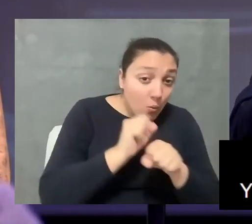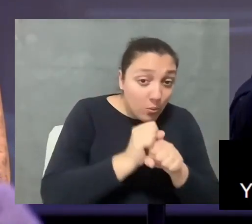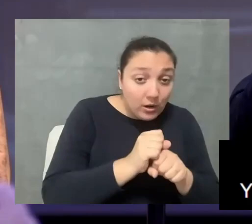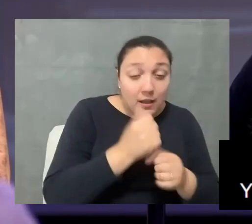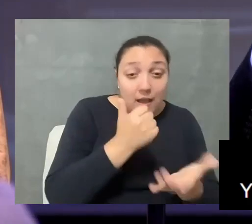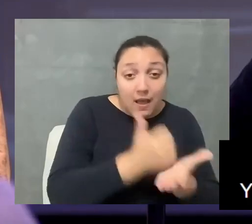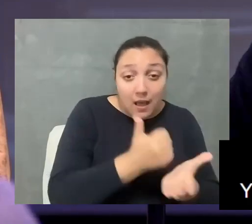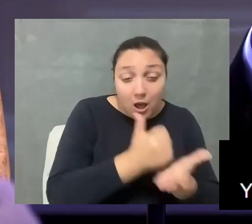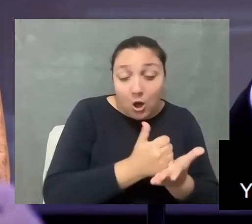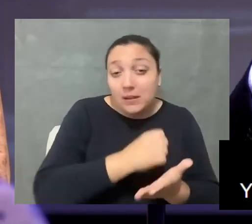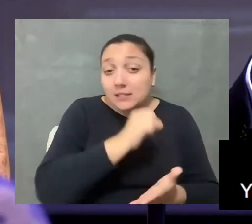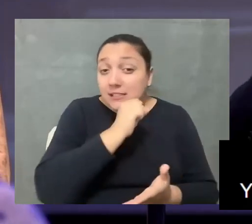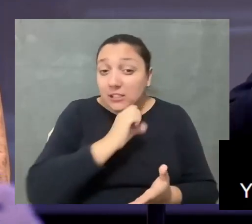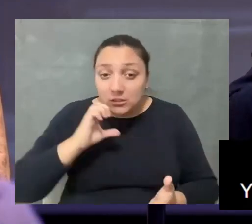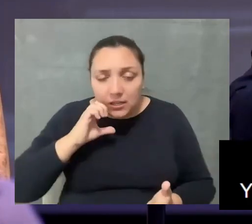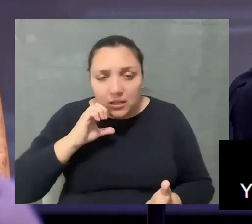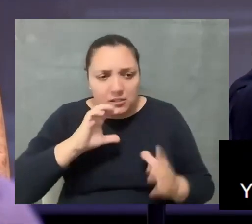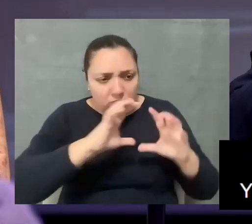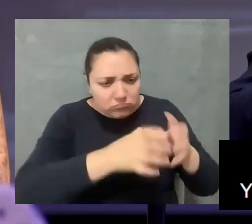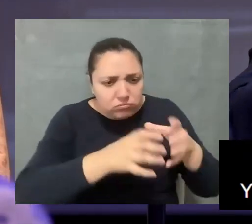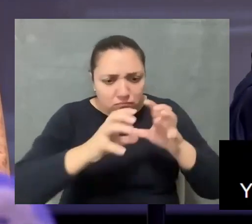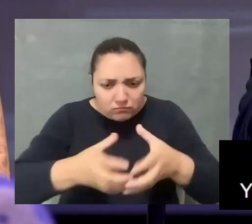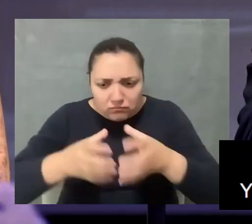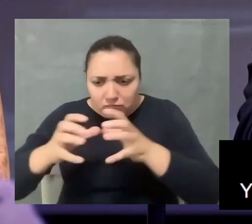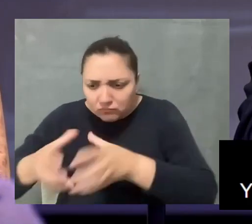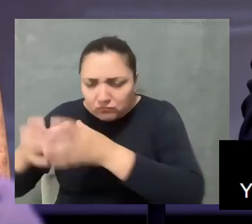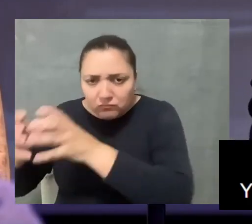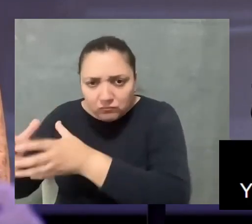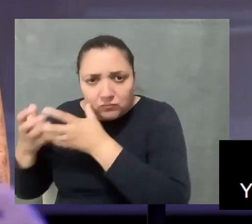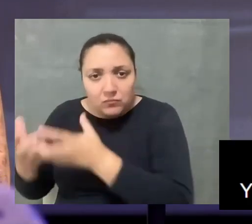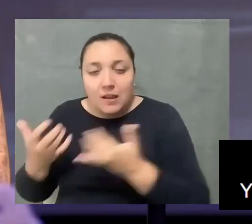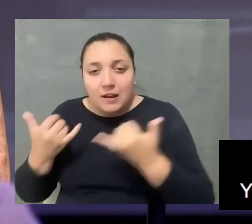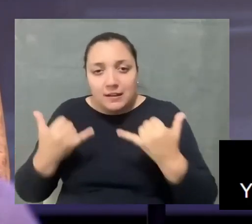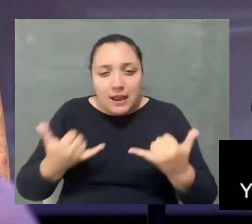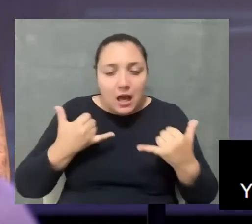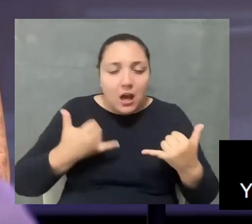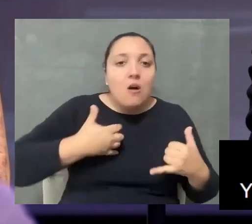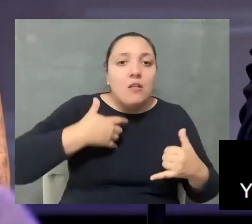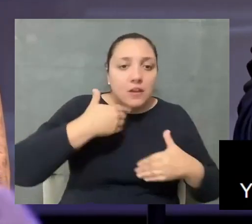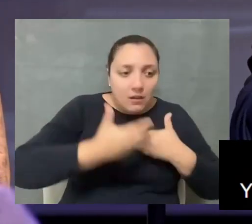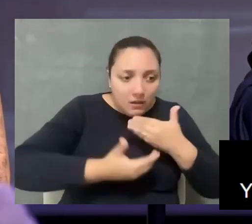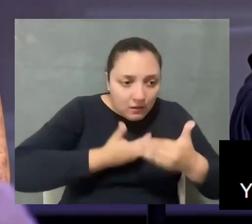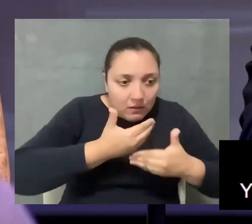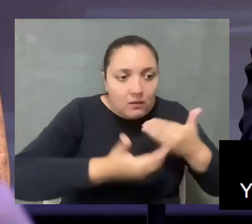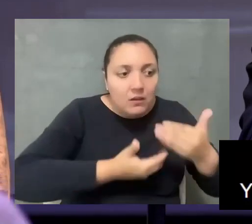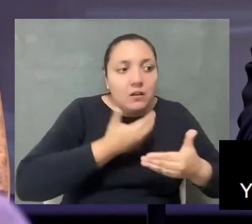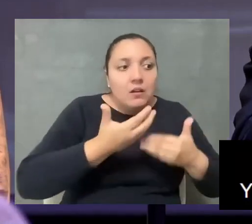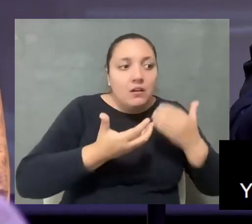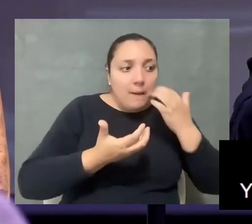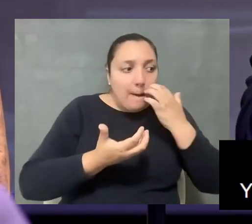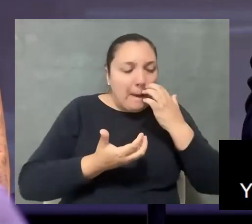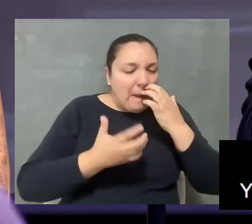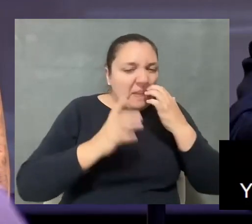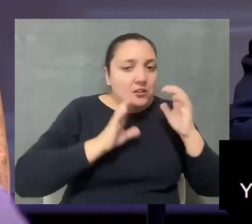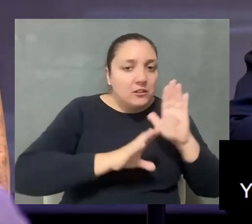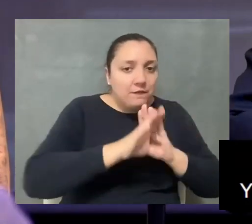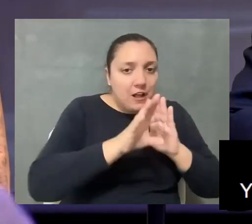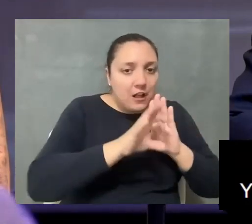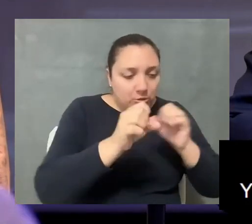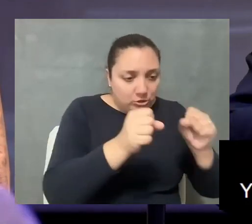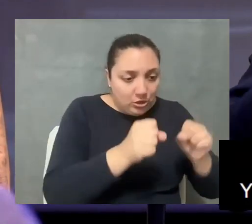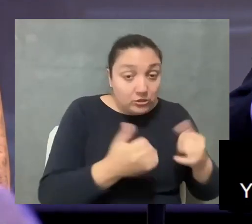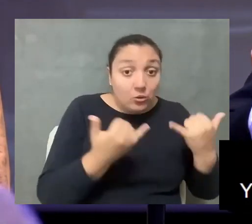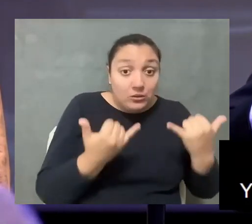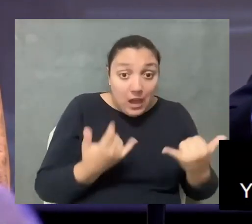each of those those constituencies now has mature, engaged partners that are developing strategies. And so we were working with